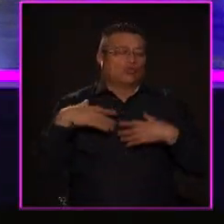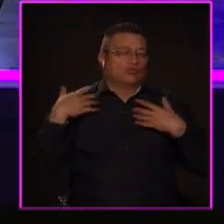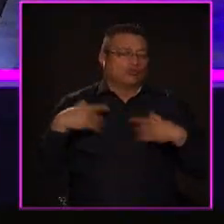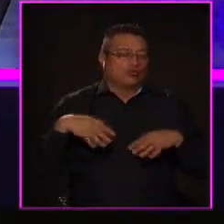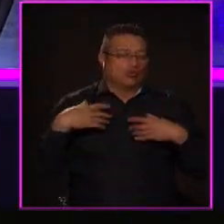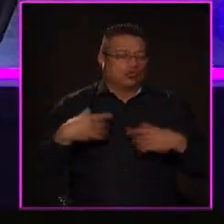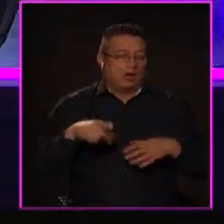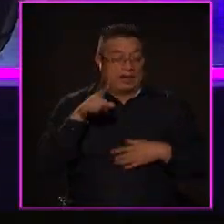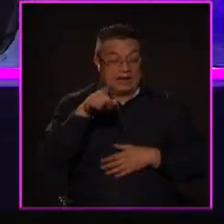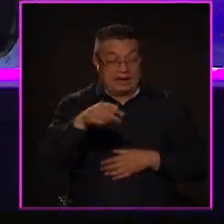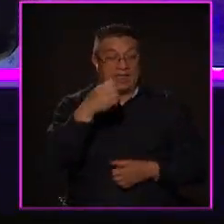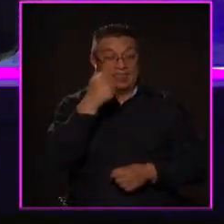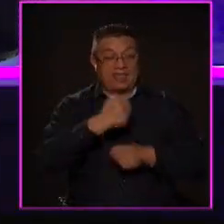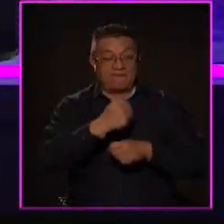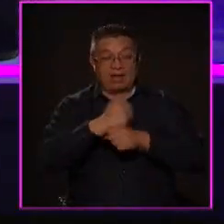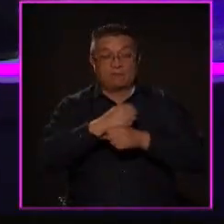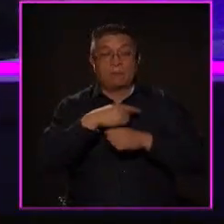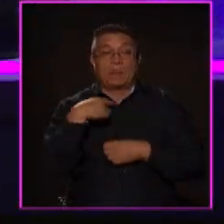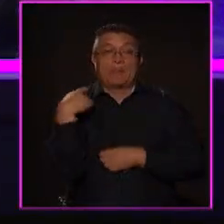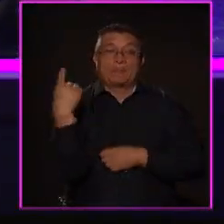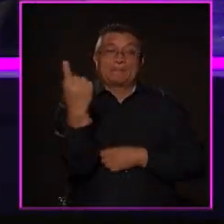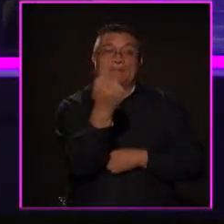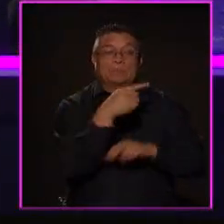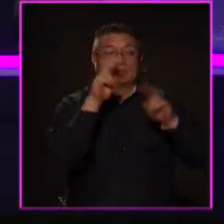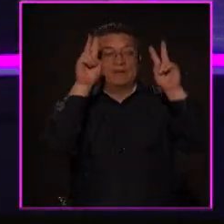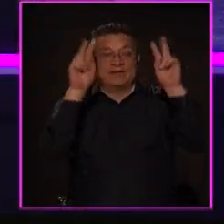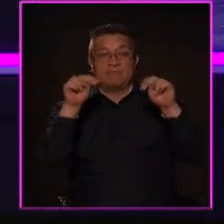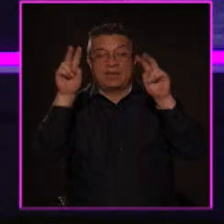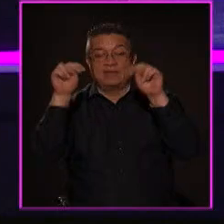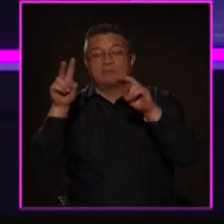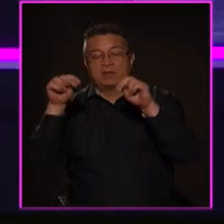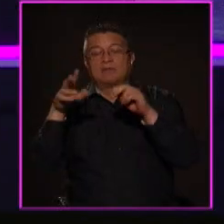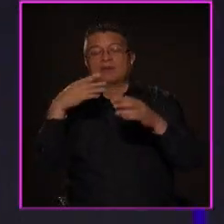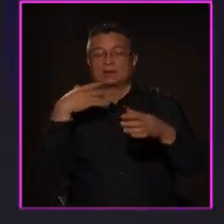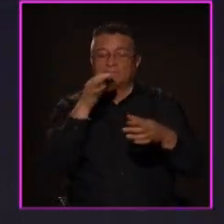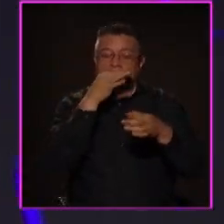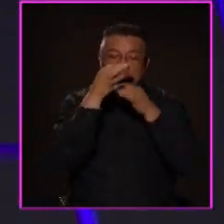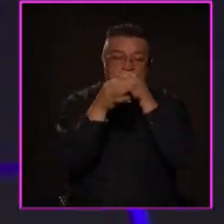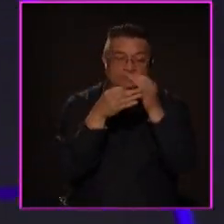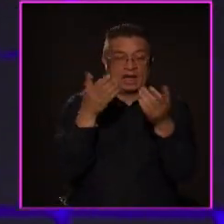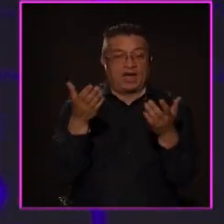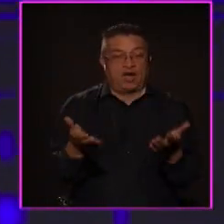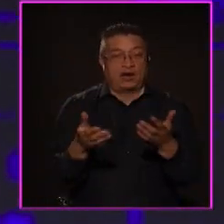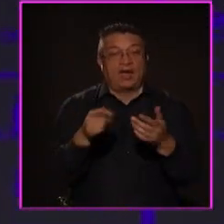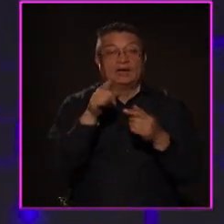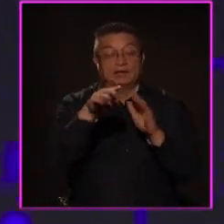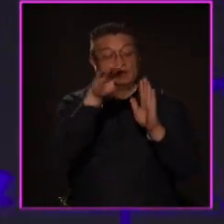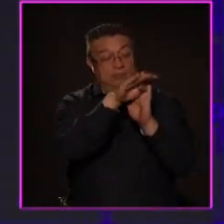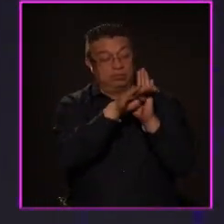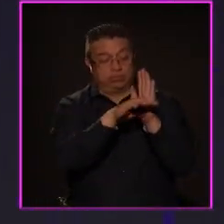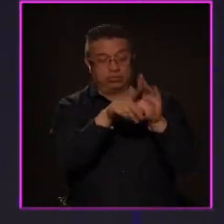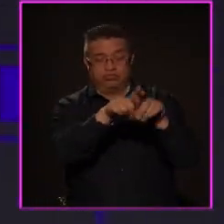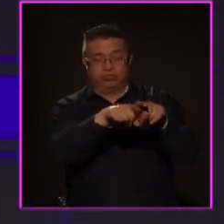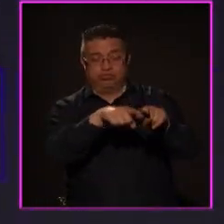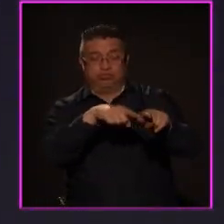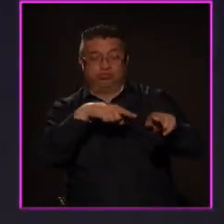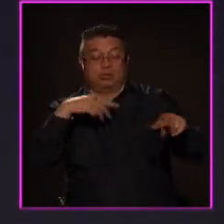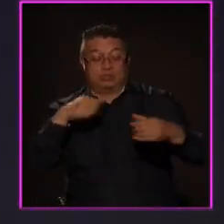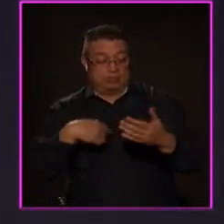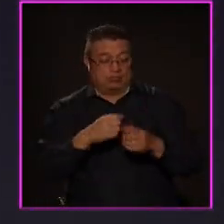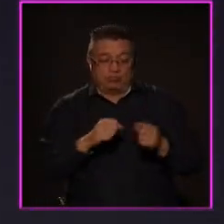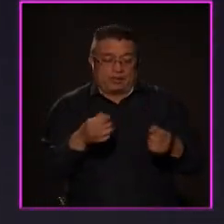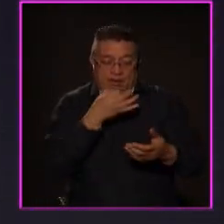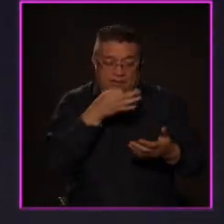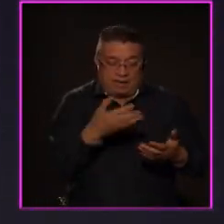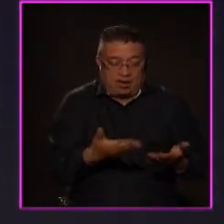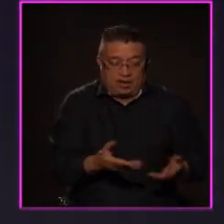all these issues that I listed here. So it's too long, I cannot review them all. But it goes from the fact that